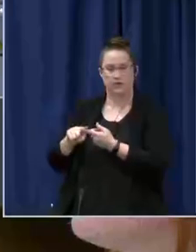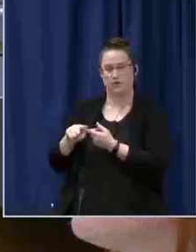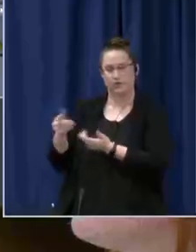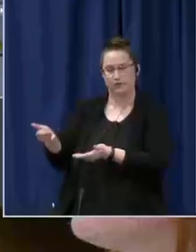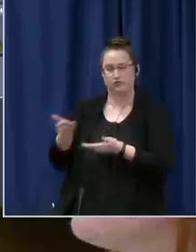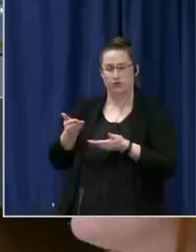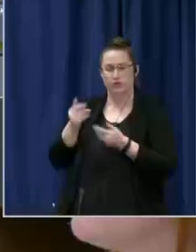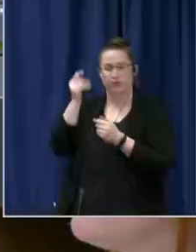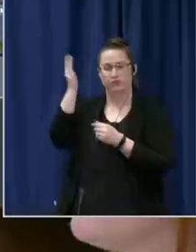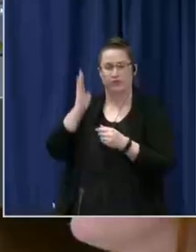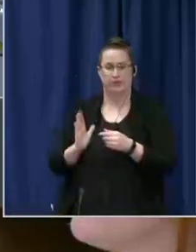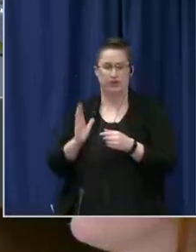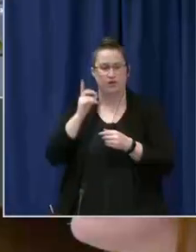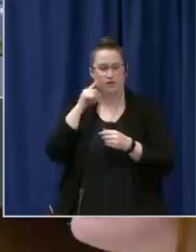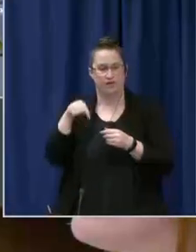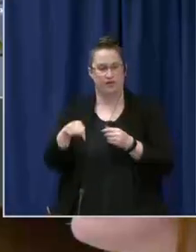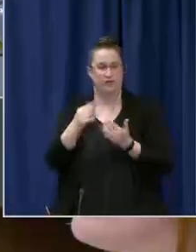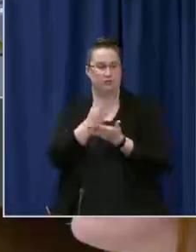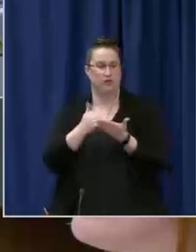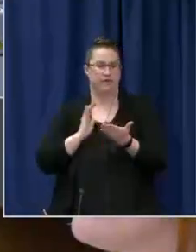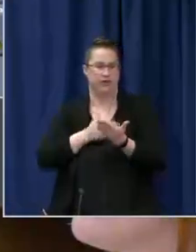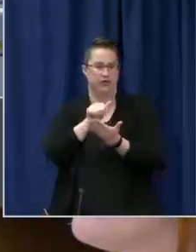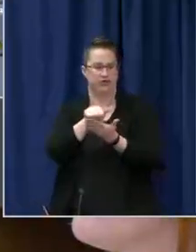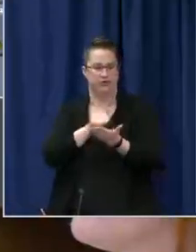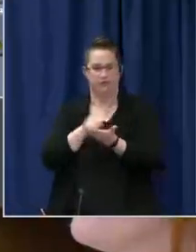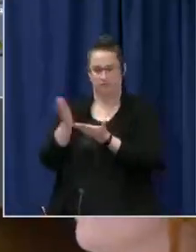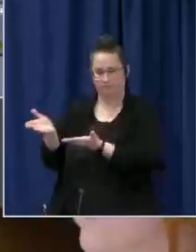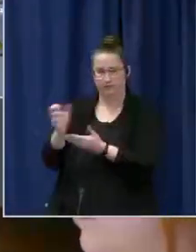the presenters for this segment of our agenda.